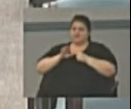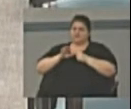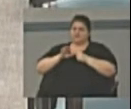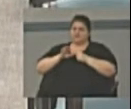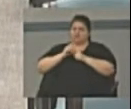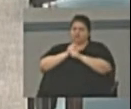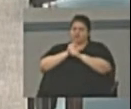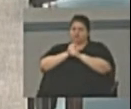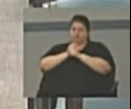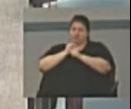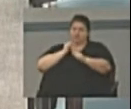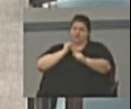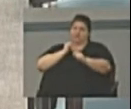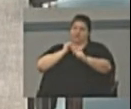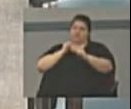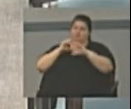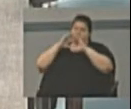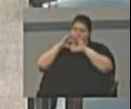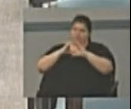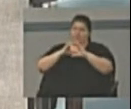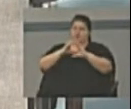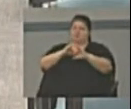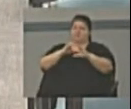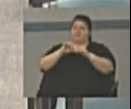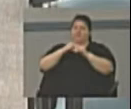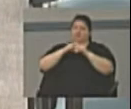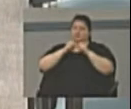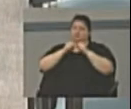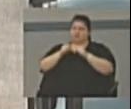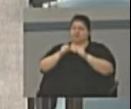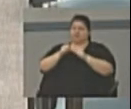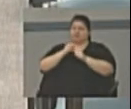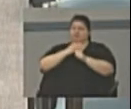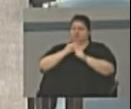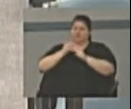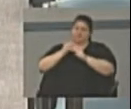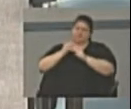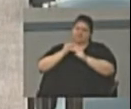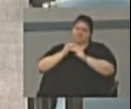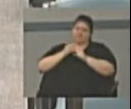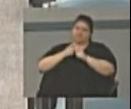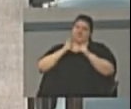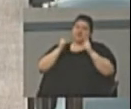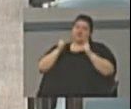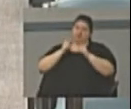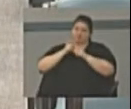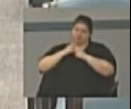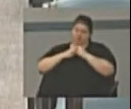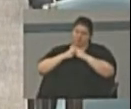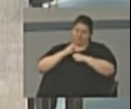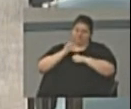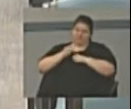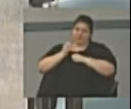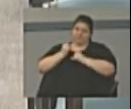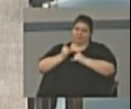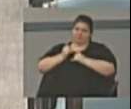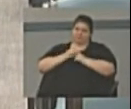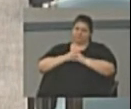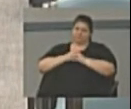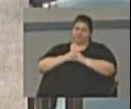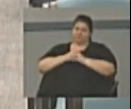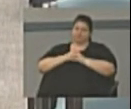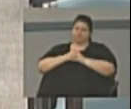tractor trailers going up First Street. There's a major problem there now where